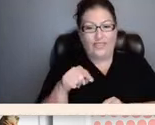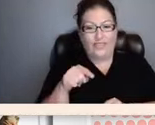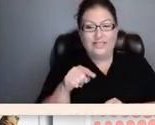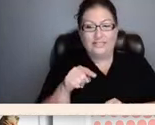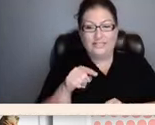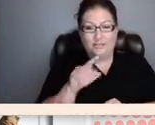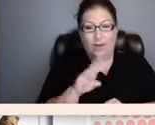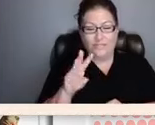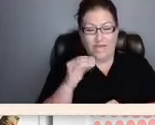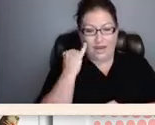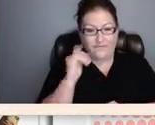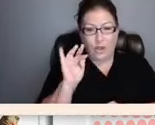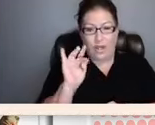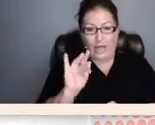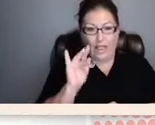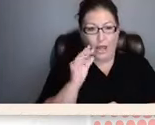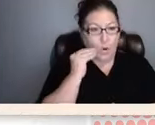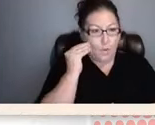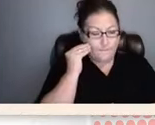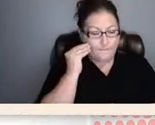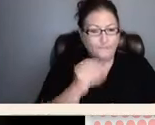click home,